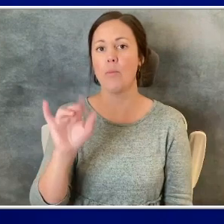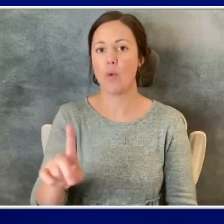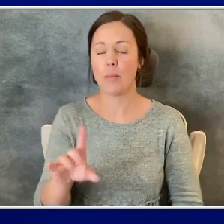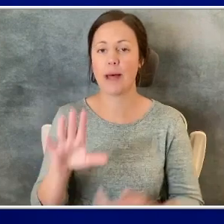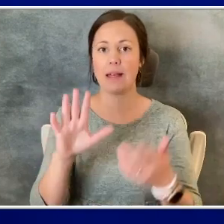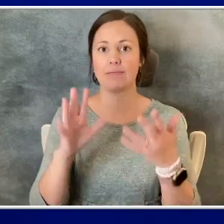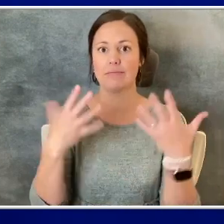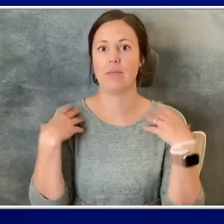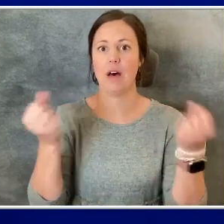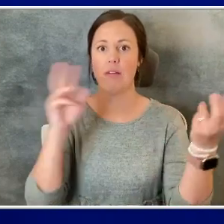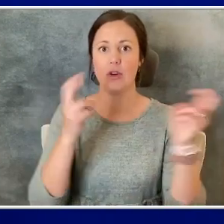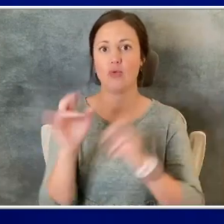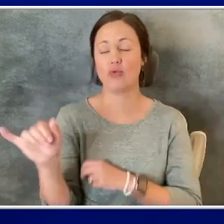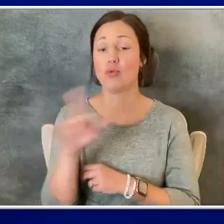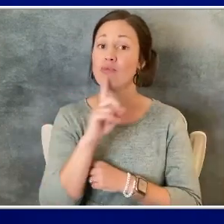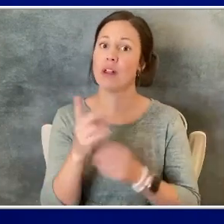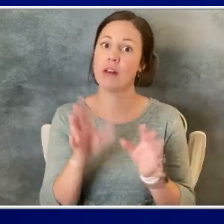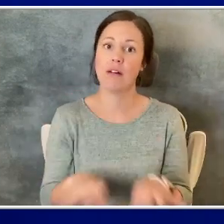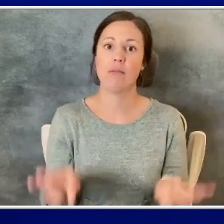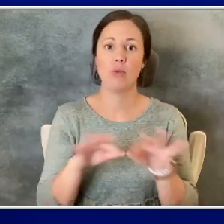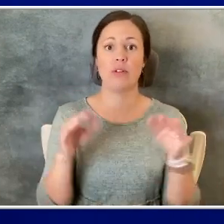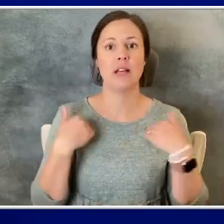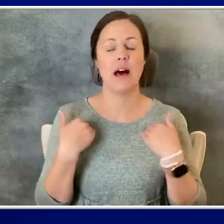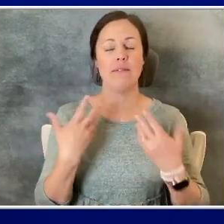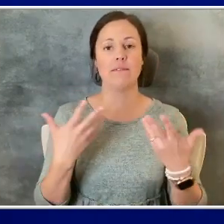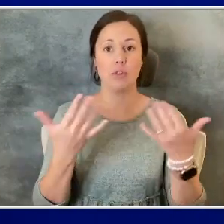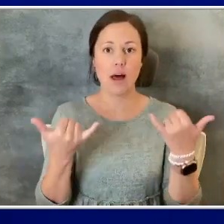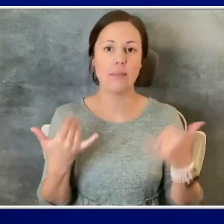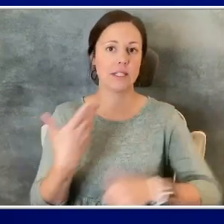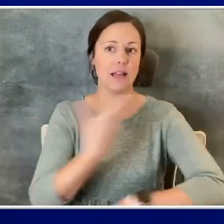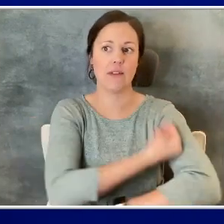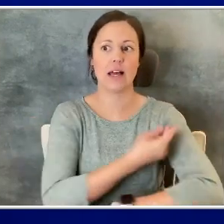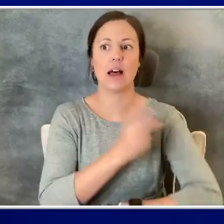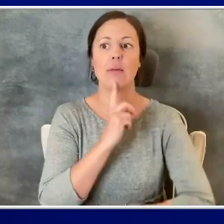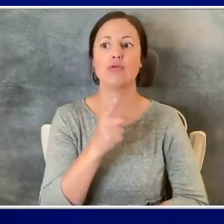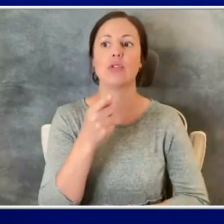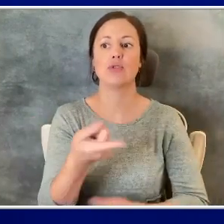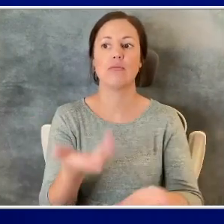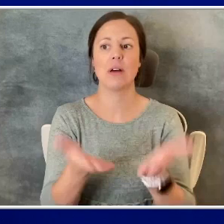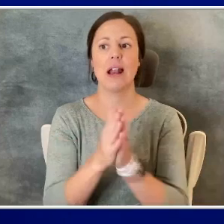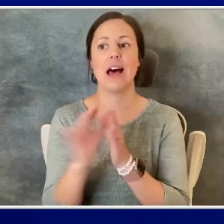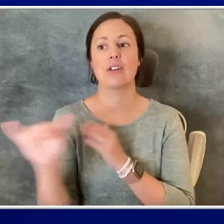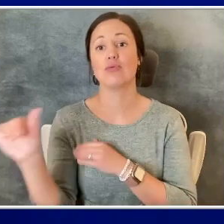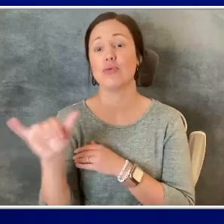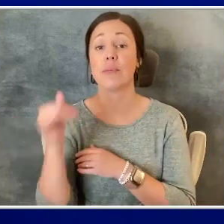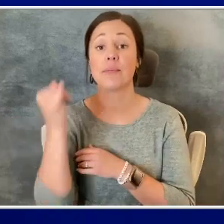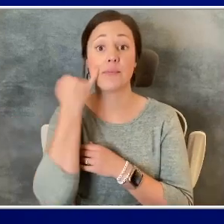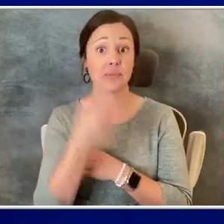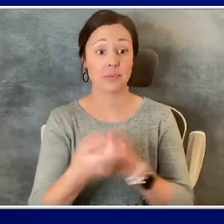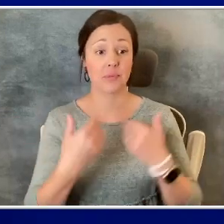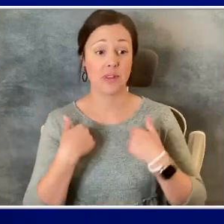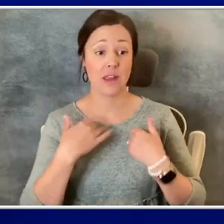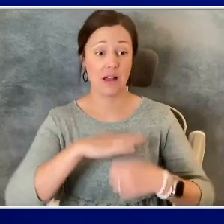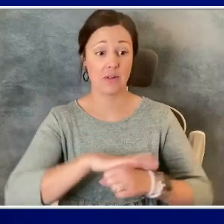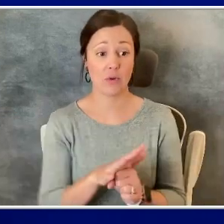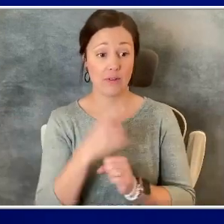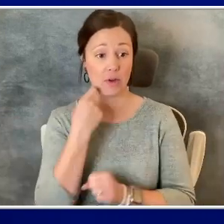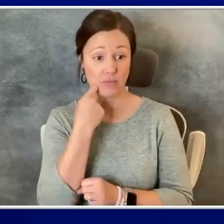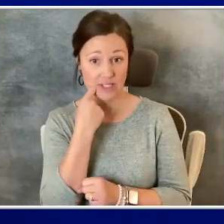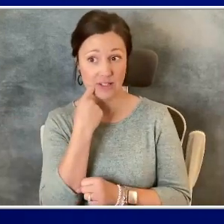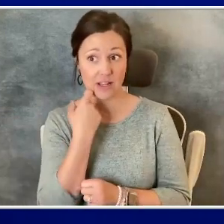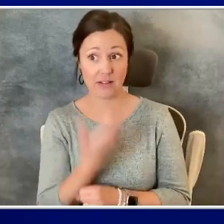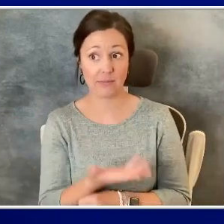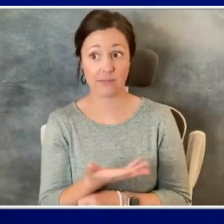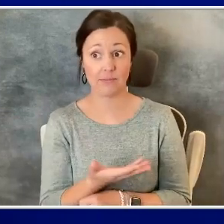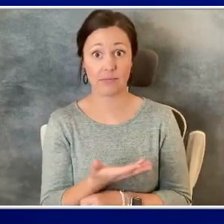one, get that updated vaccine. And I'm sure you've been asked this recently too, Steve. If you've had COVID recently,